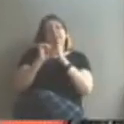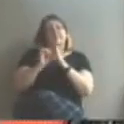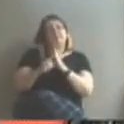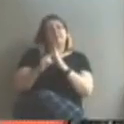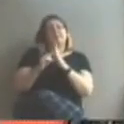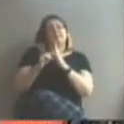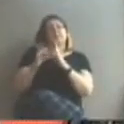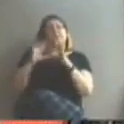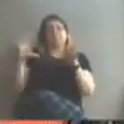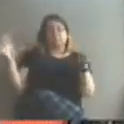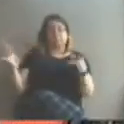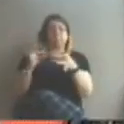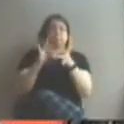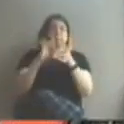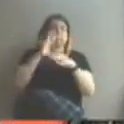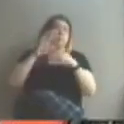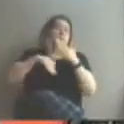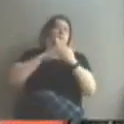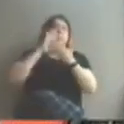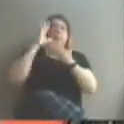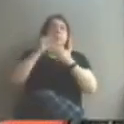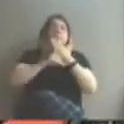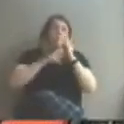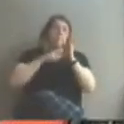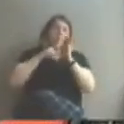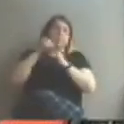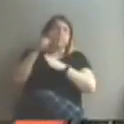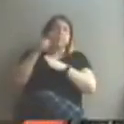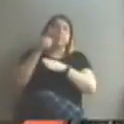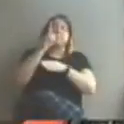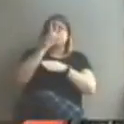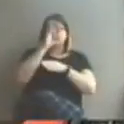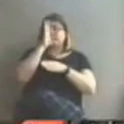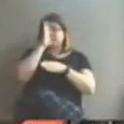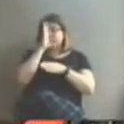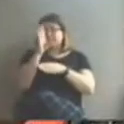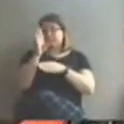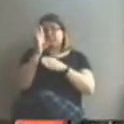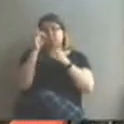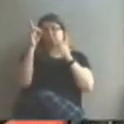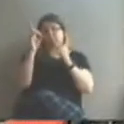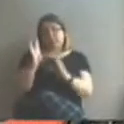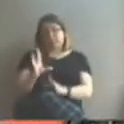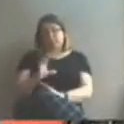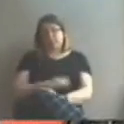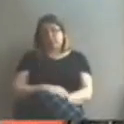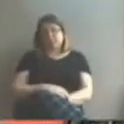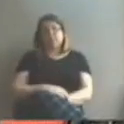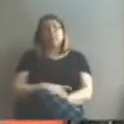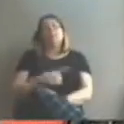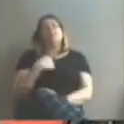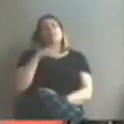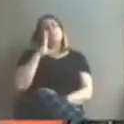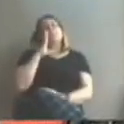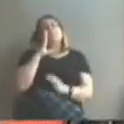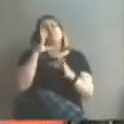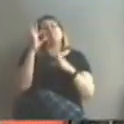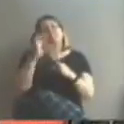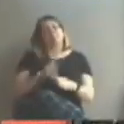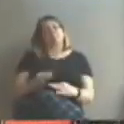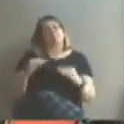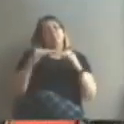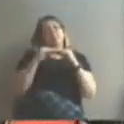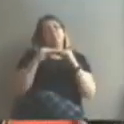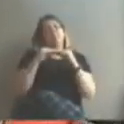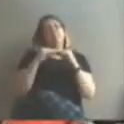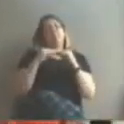on bringing together all curriculum specialists to report to a director. And I'll unpack that a little bit more, and I think as I talk